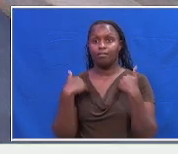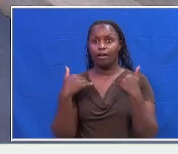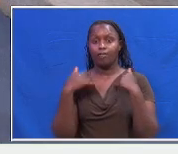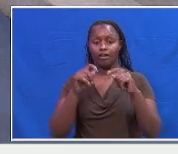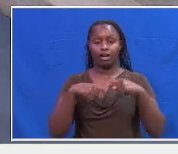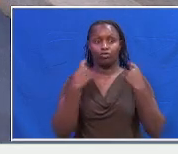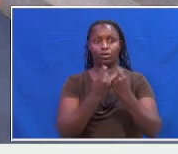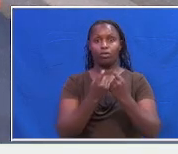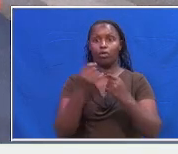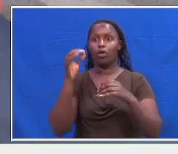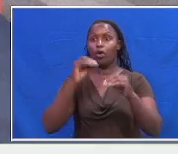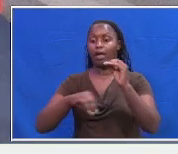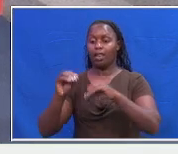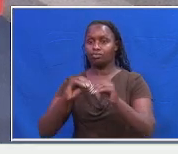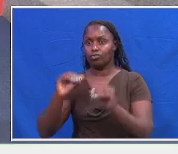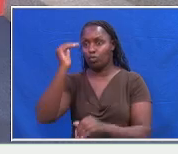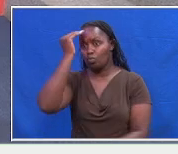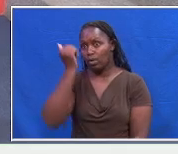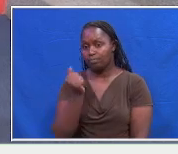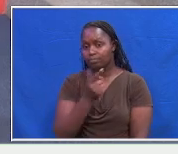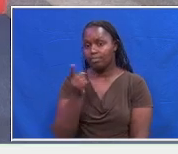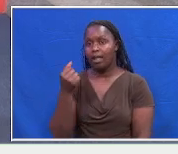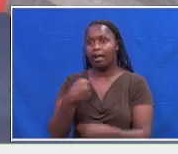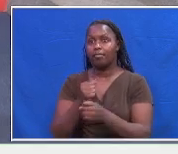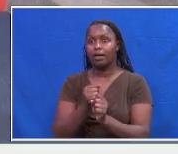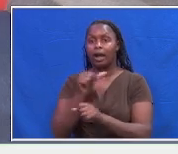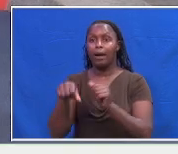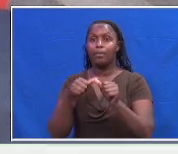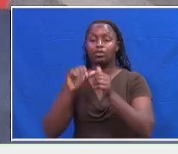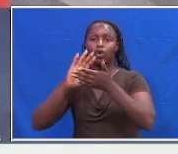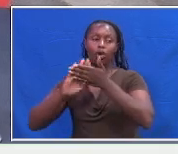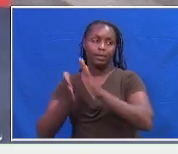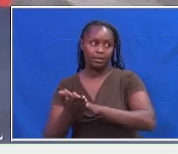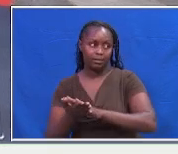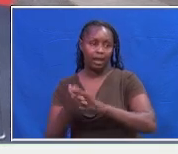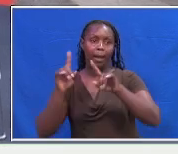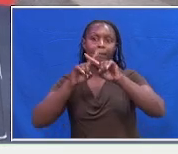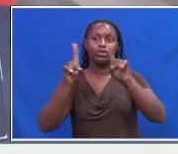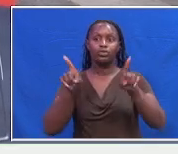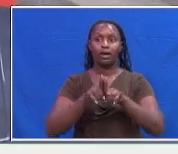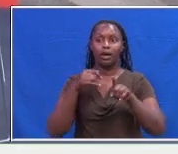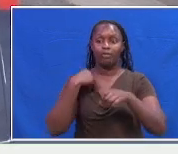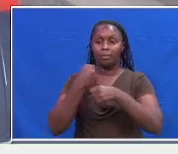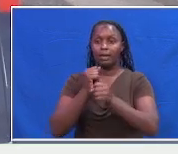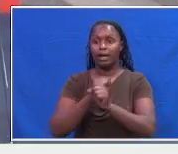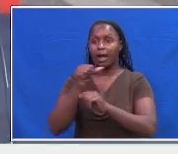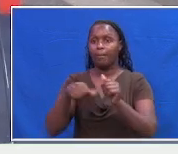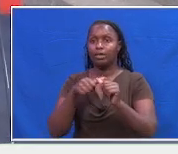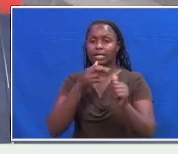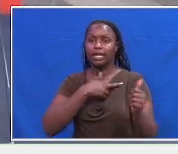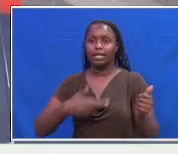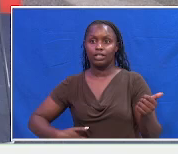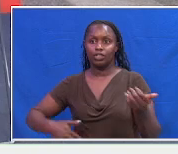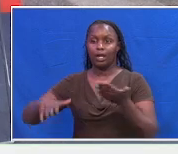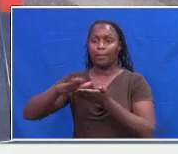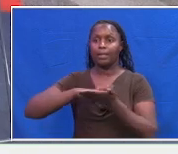election because they have made it about communities, they have made it about religious bias, and by